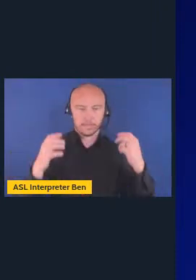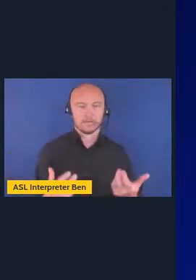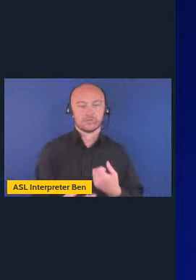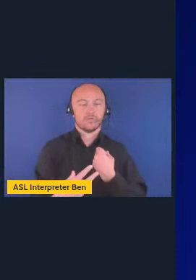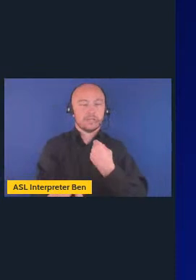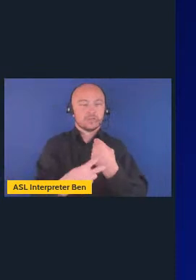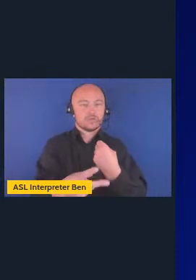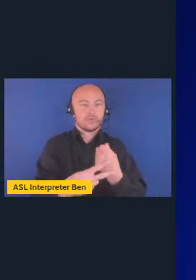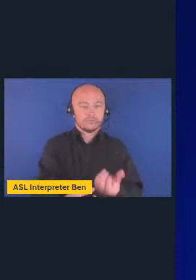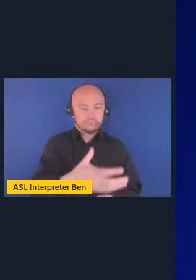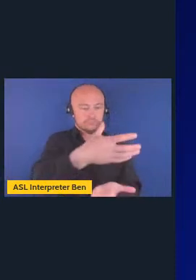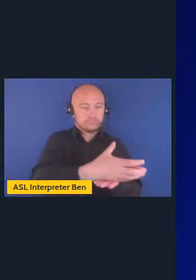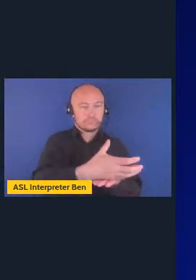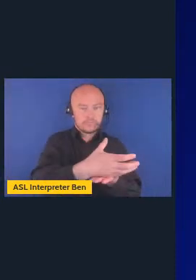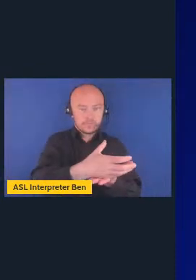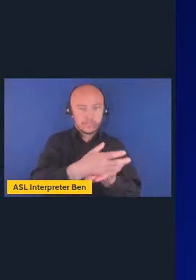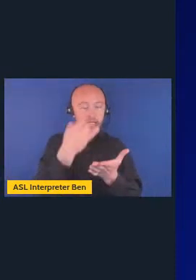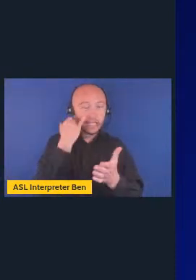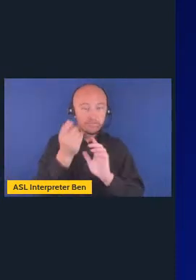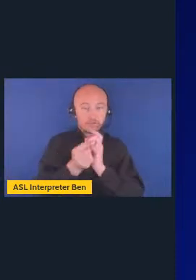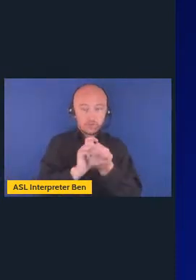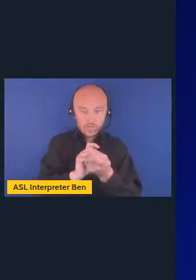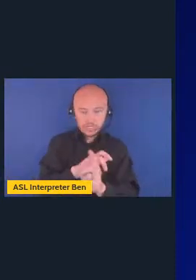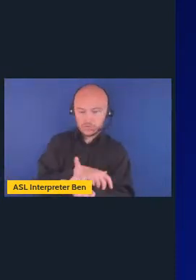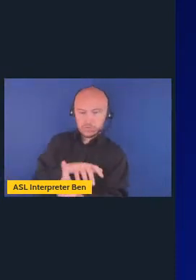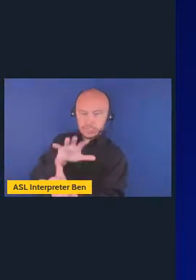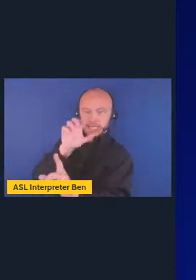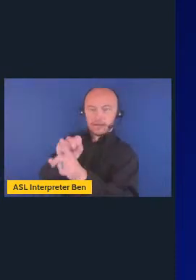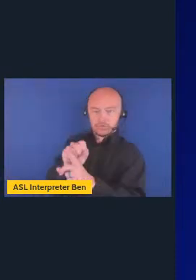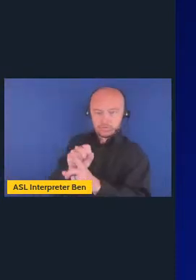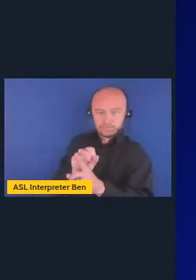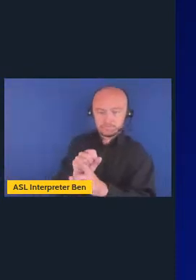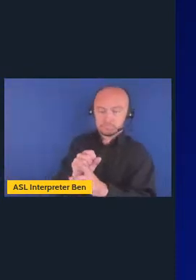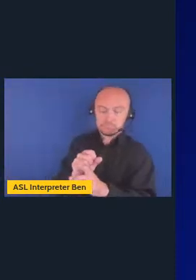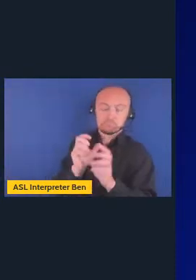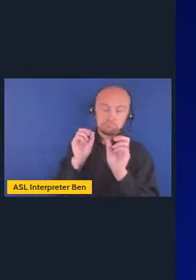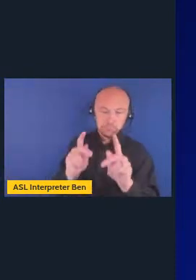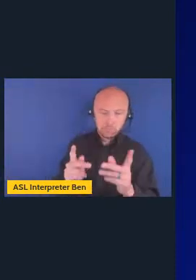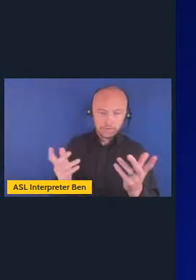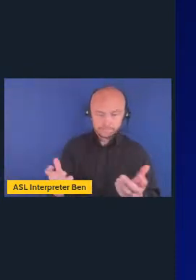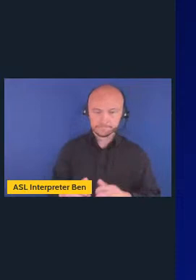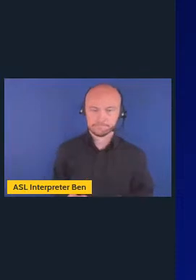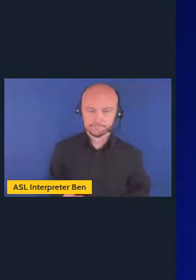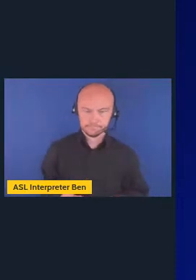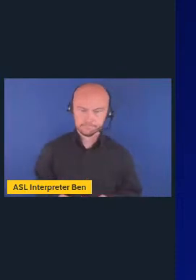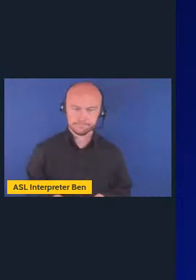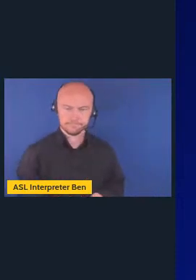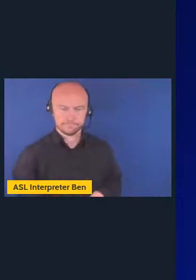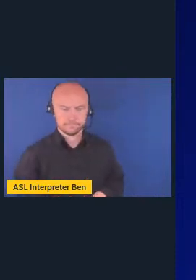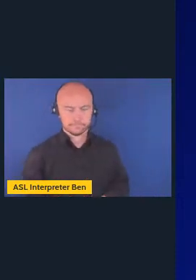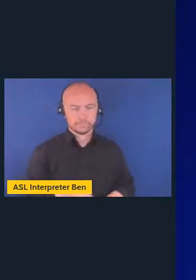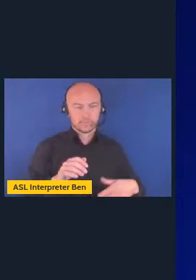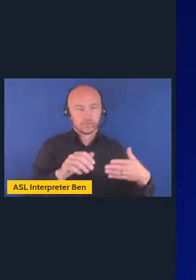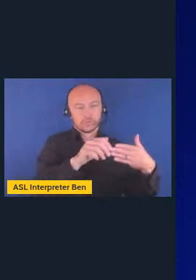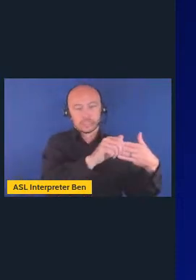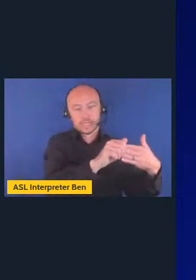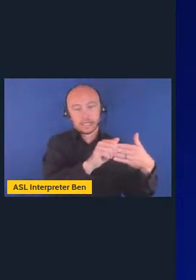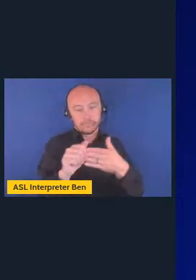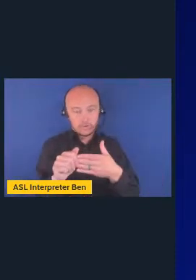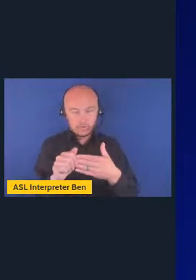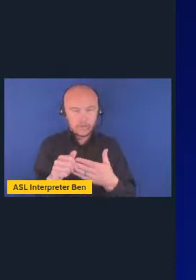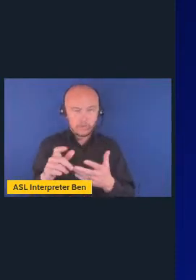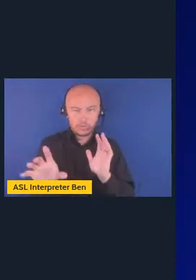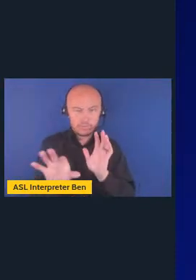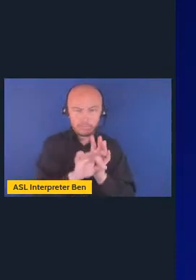and you need to capture the changes made to your database. You need to implement change data capture. This, of course, guides you to your choice of